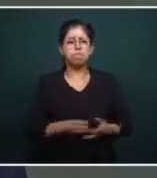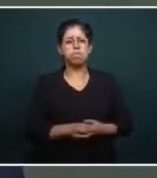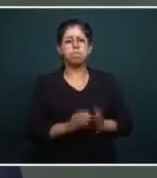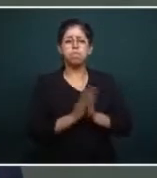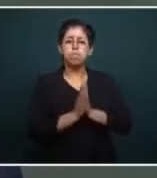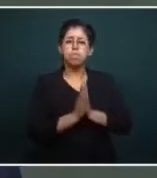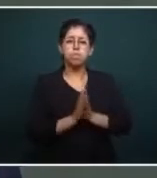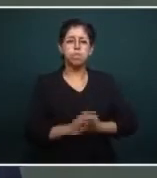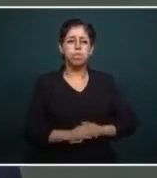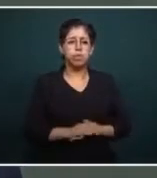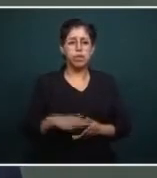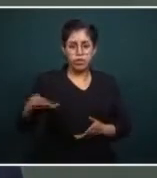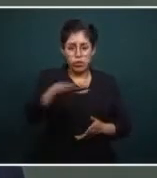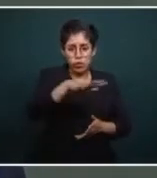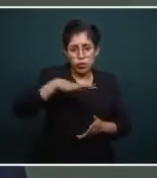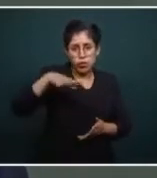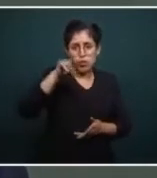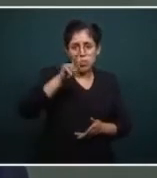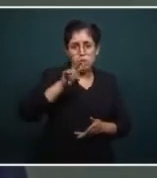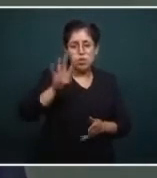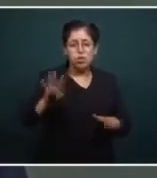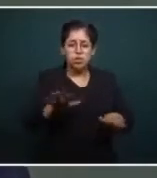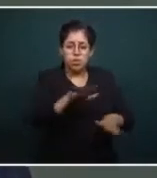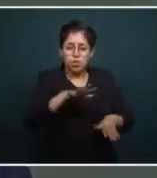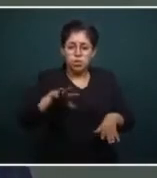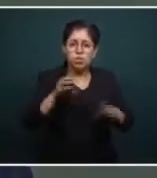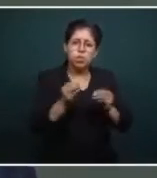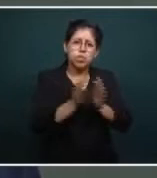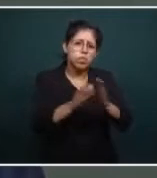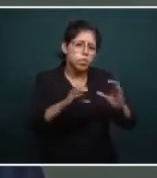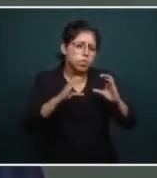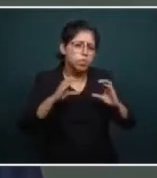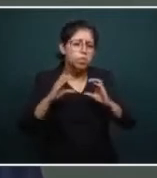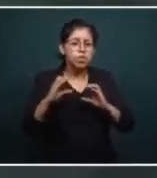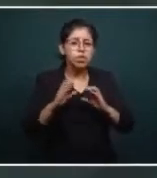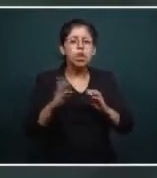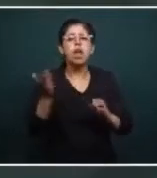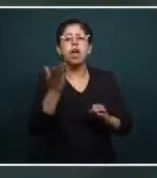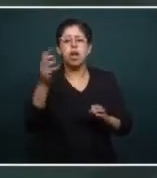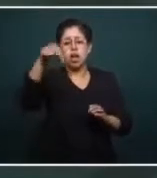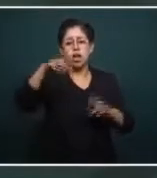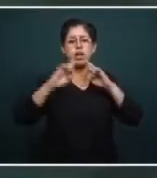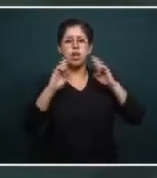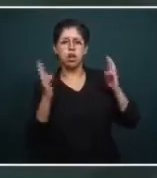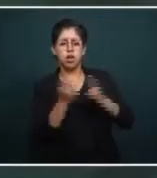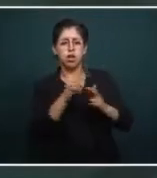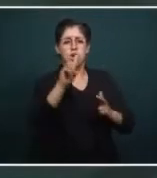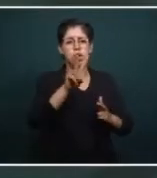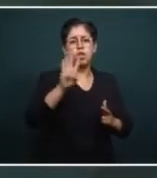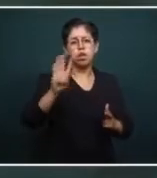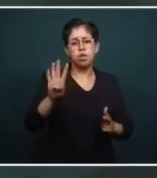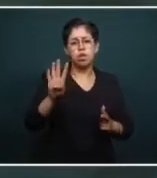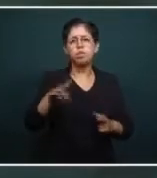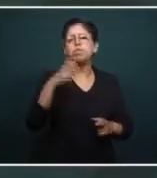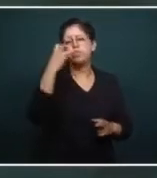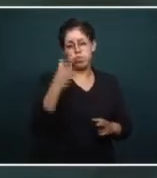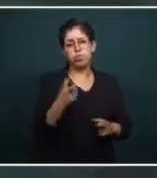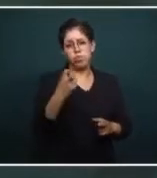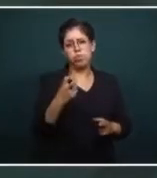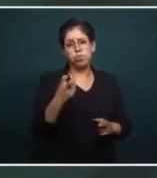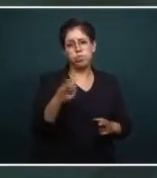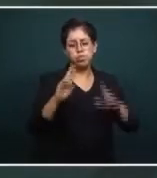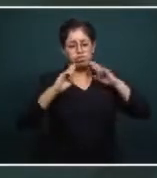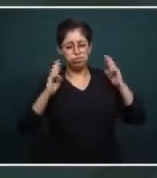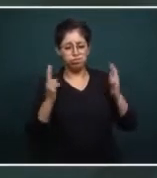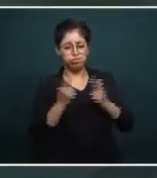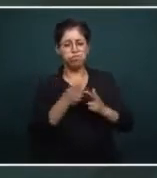esta región. in this whole Y region. estamos haciendo la reunión aquí en And Valle de Bravo. we're doing the Es también reunion por here in eso. Valle de Bravo.